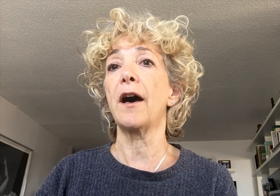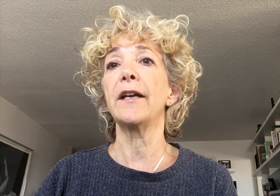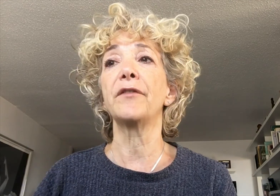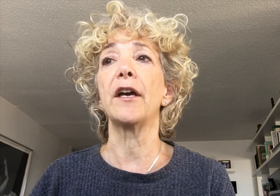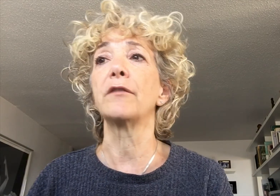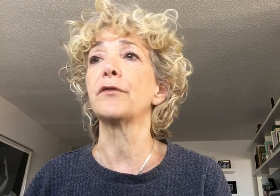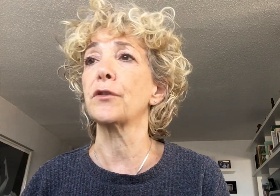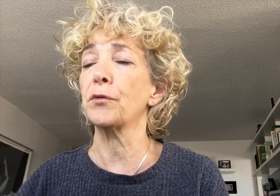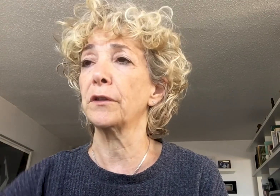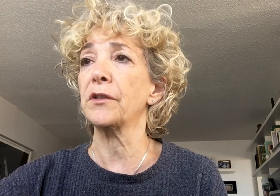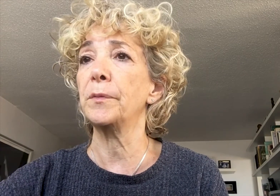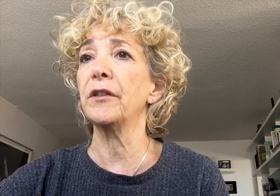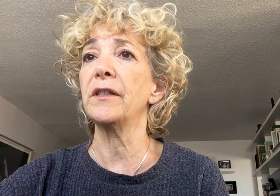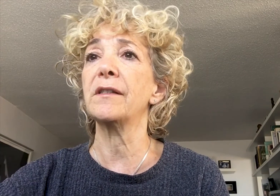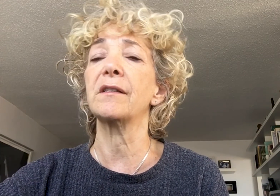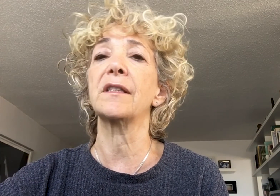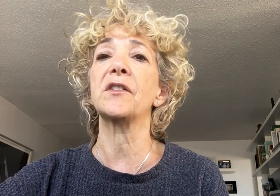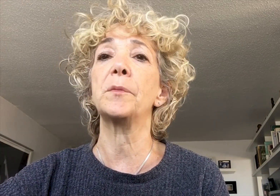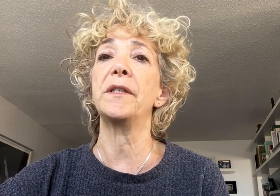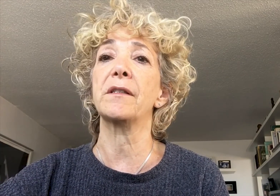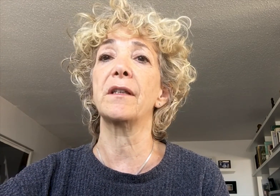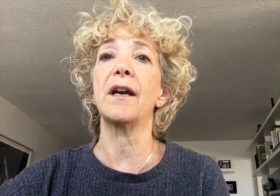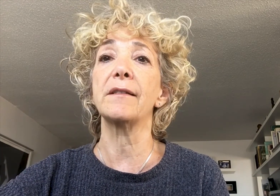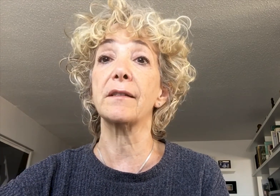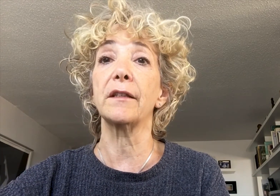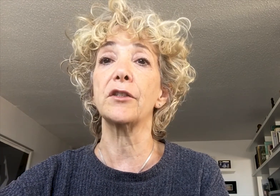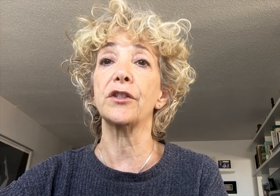both live and virtual experiences that